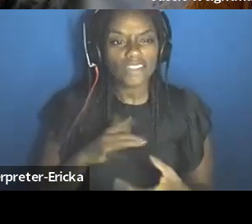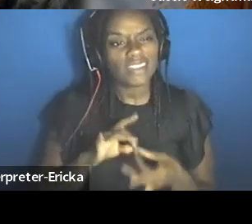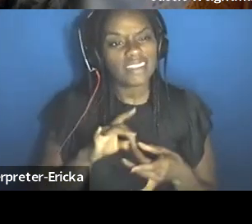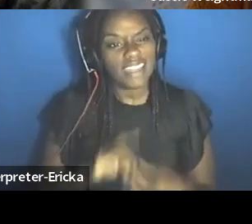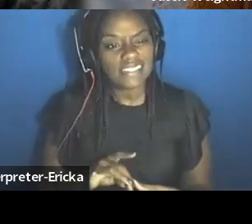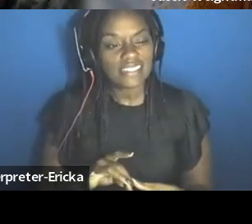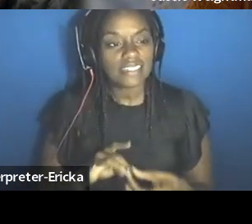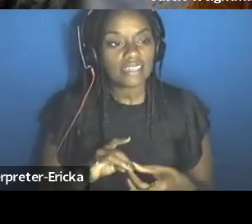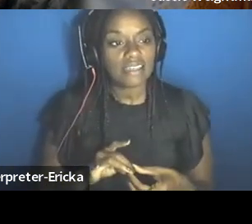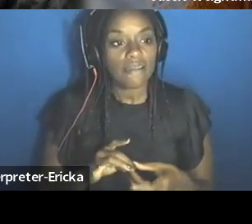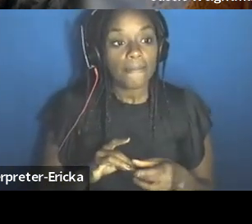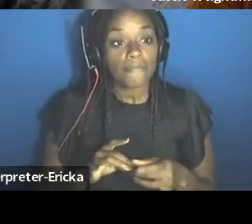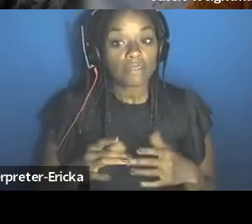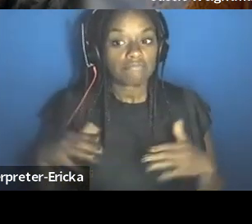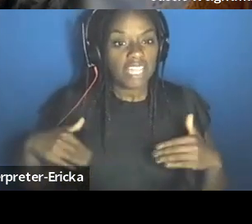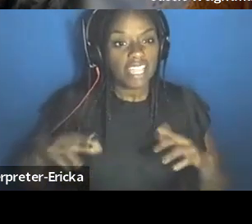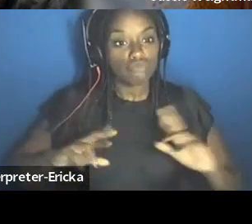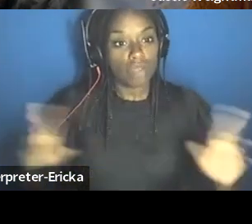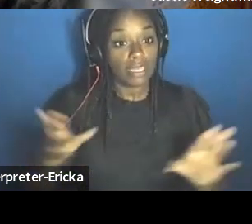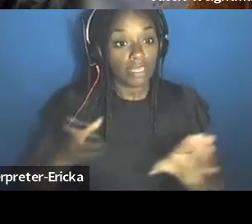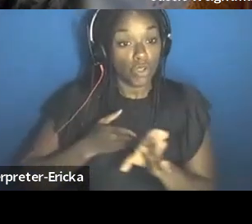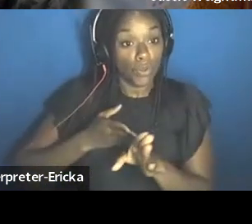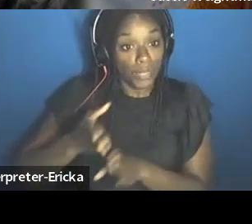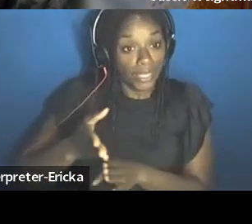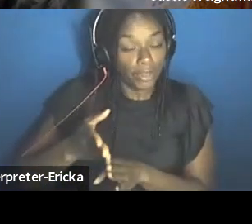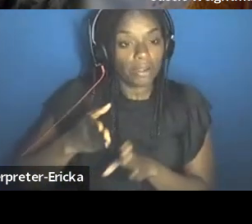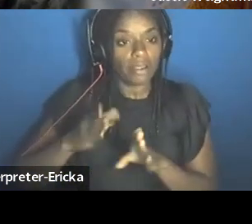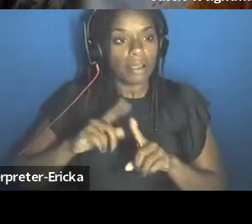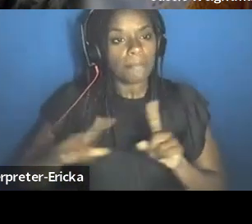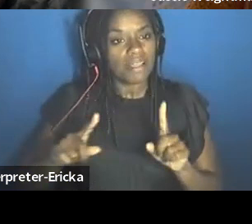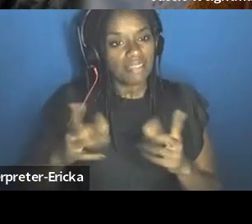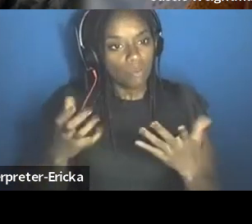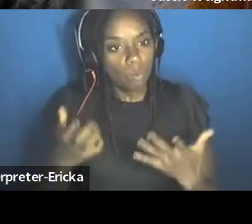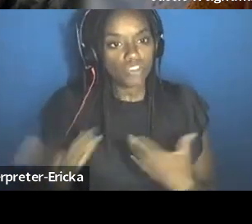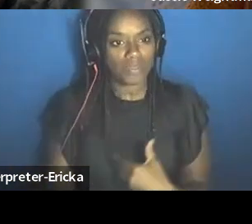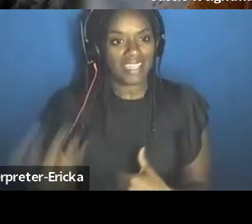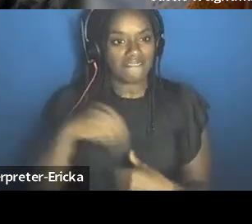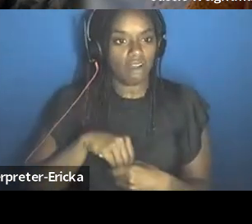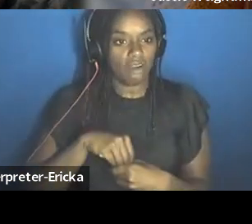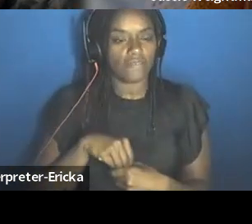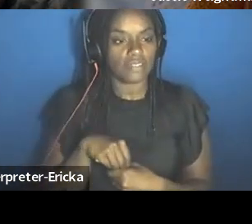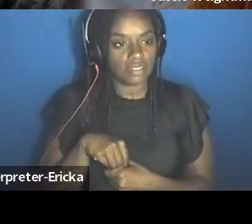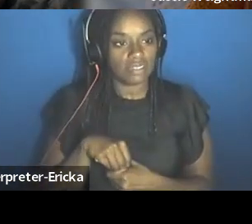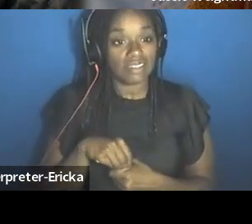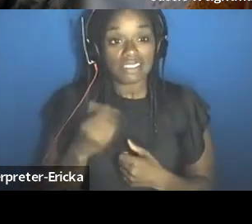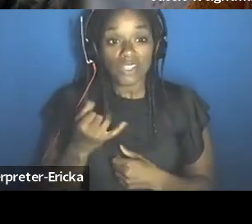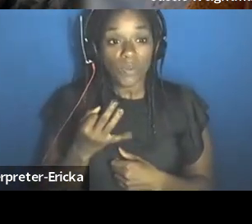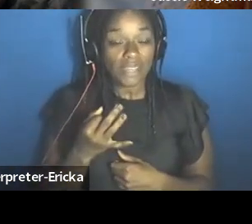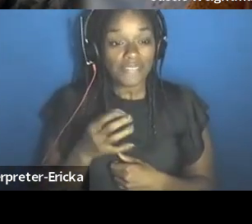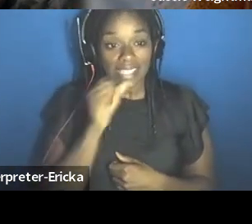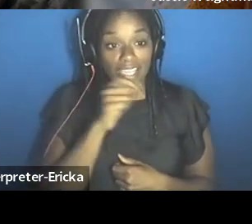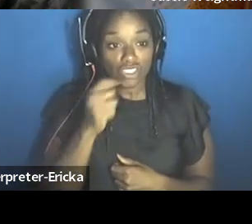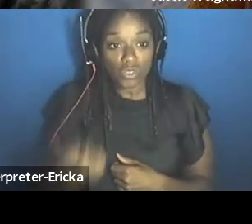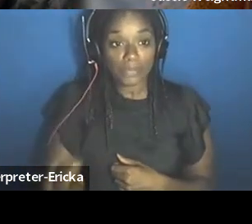to want to talk about career stuff, but they want to be a part of the movement. So whether it's, you know, scooping ice cream at an ice